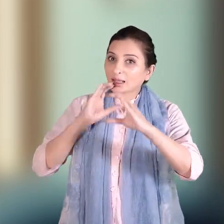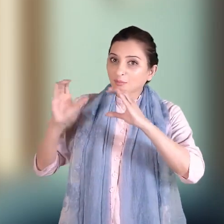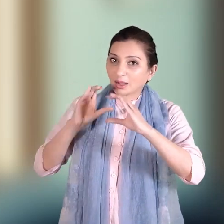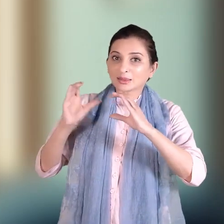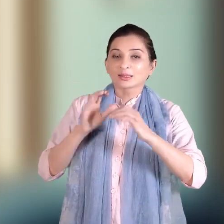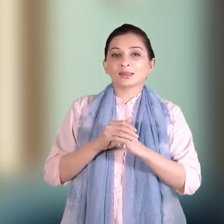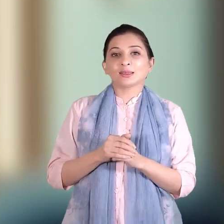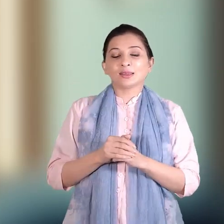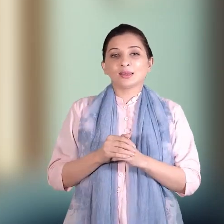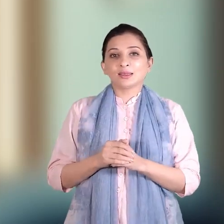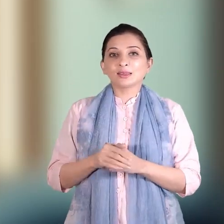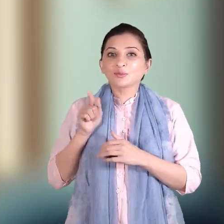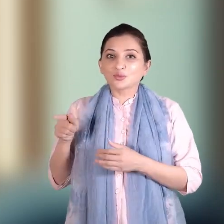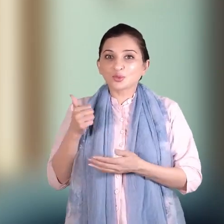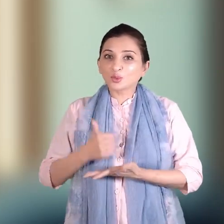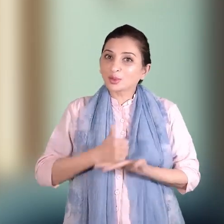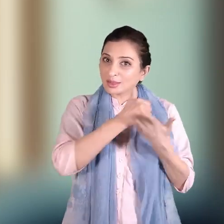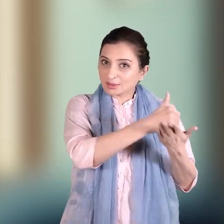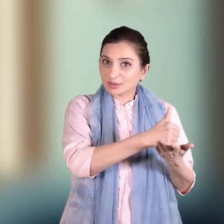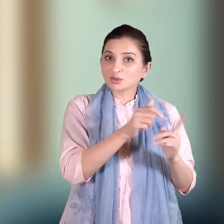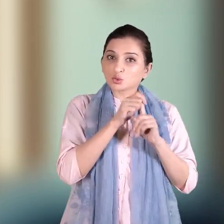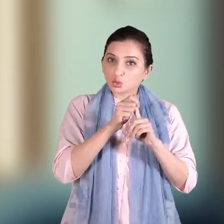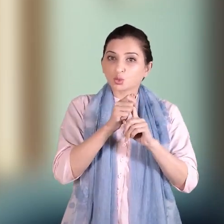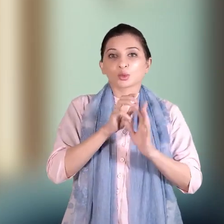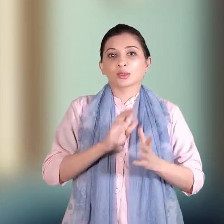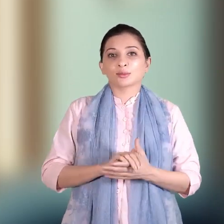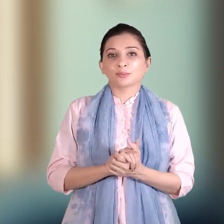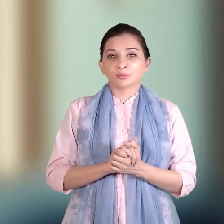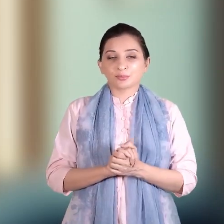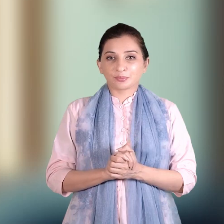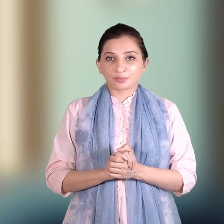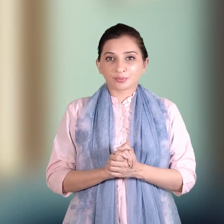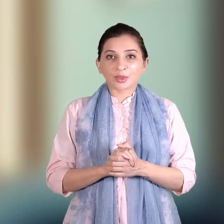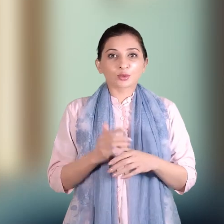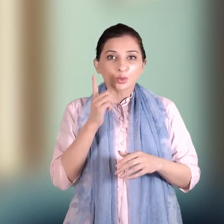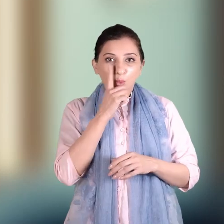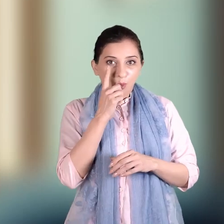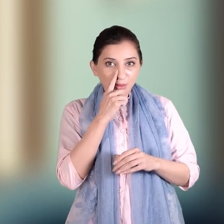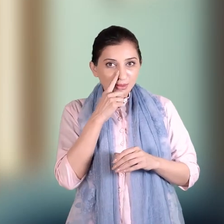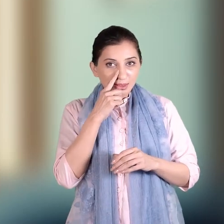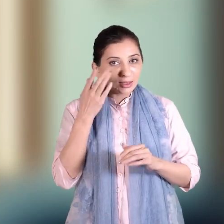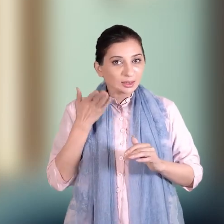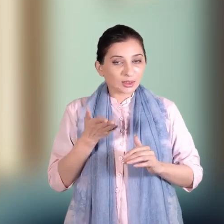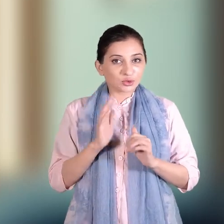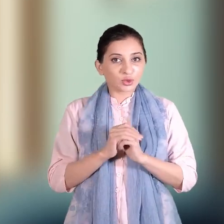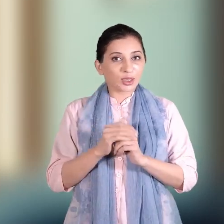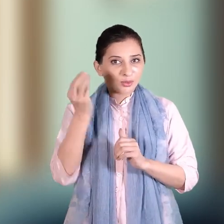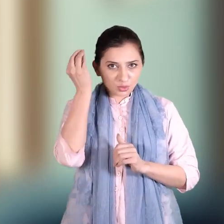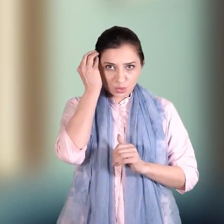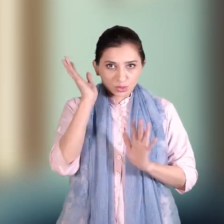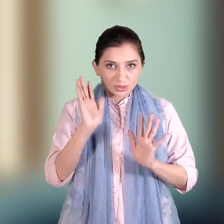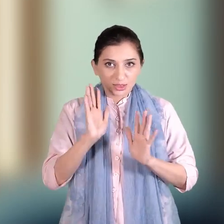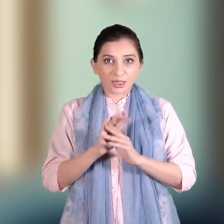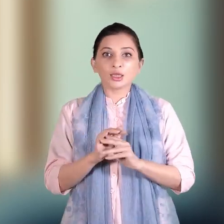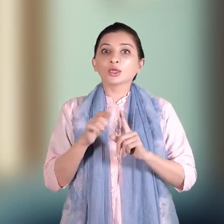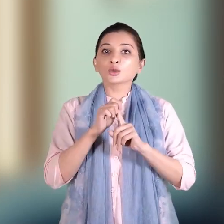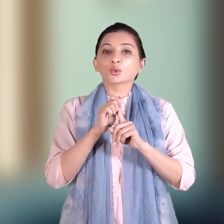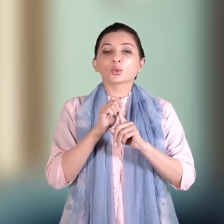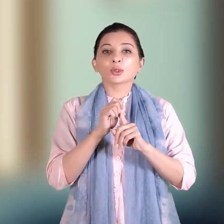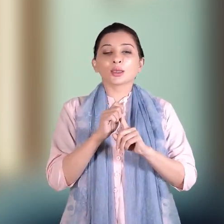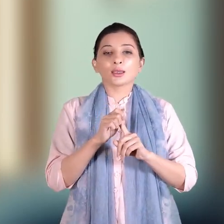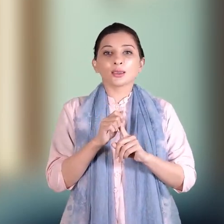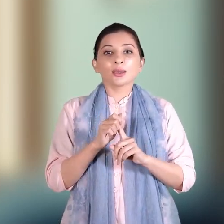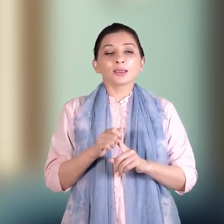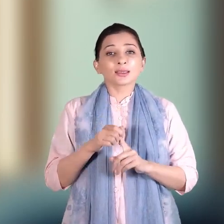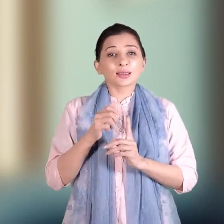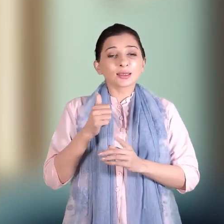I need help from my partner or from other people around. So women during this time also need to realize that it's